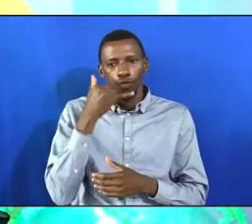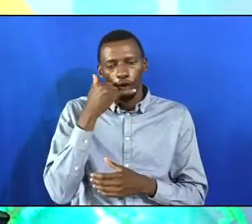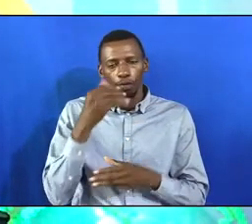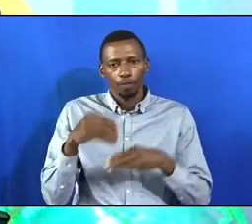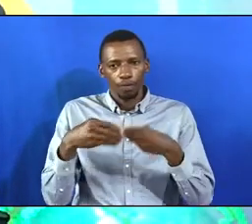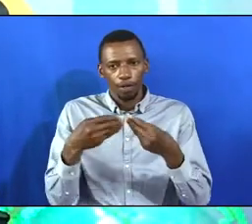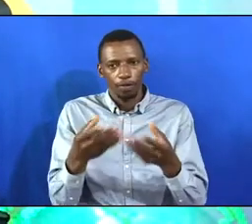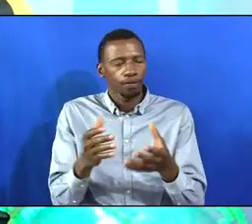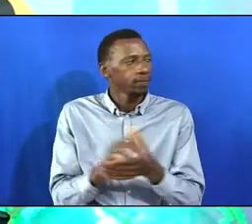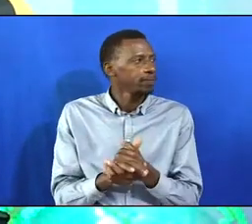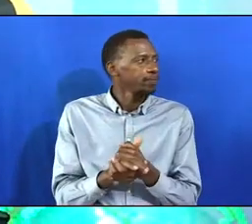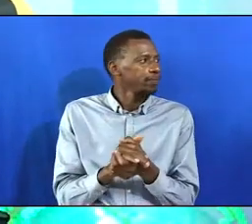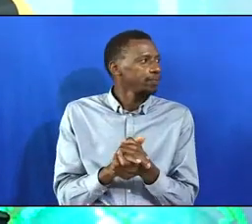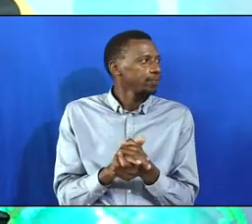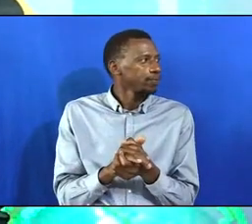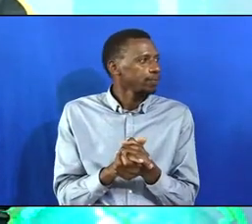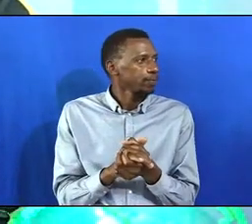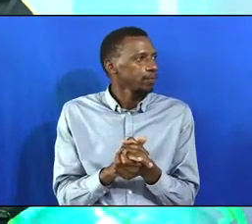Pardon?